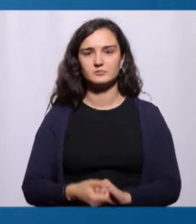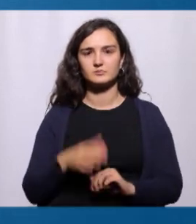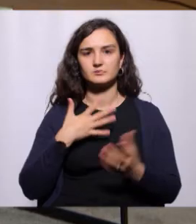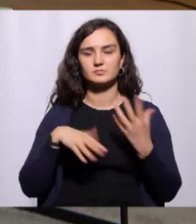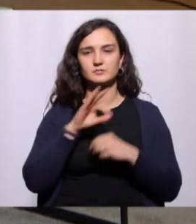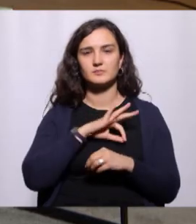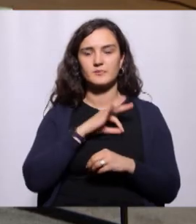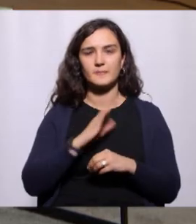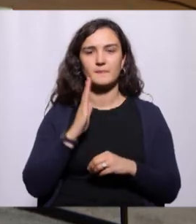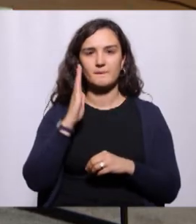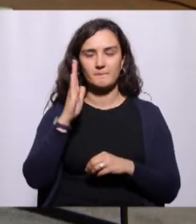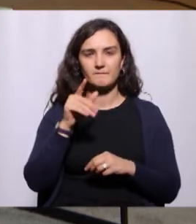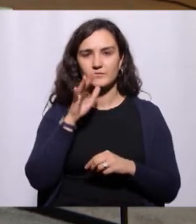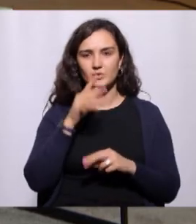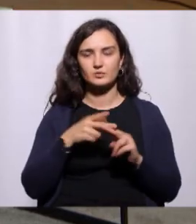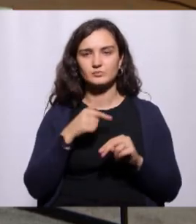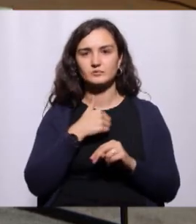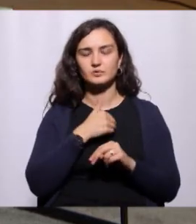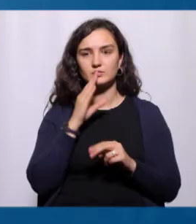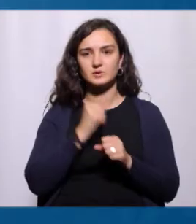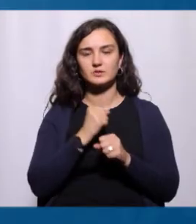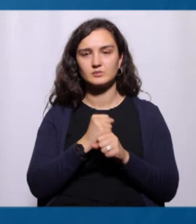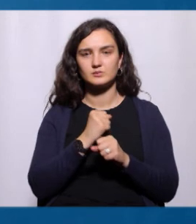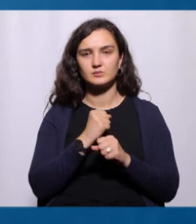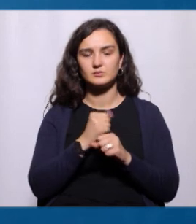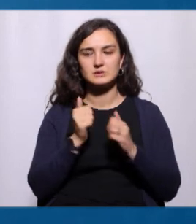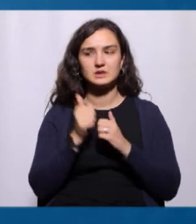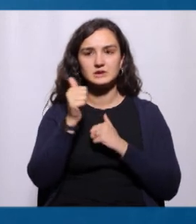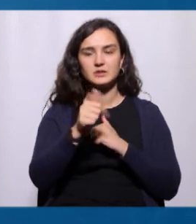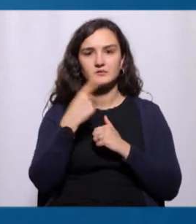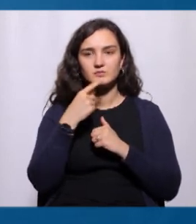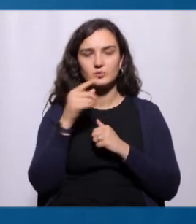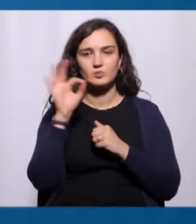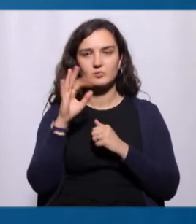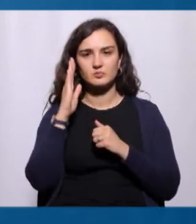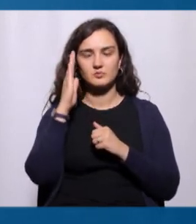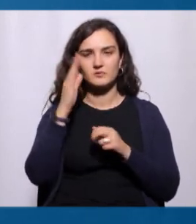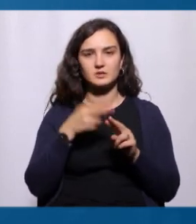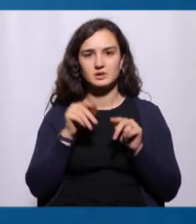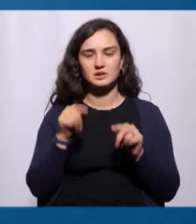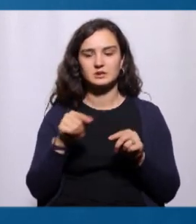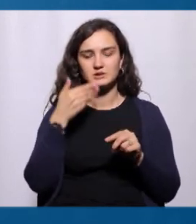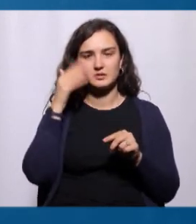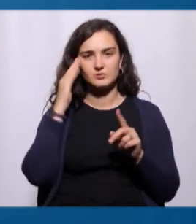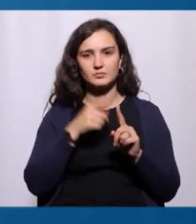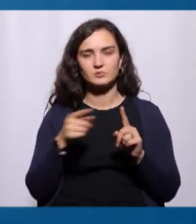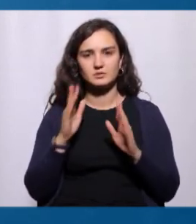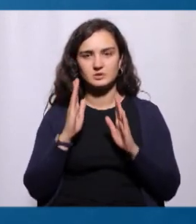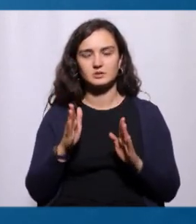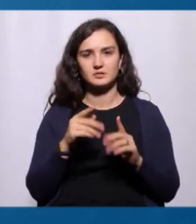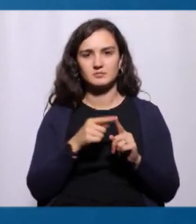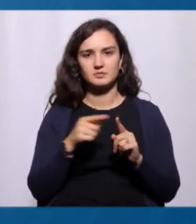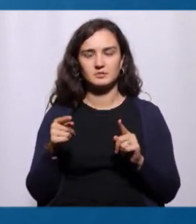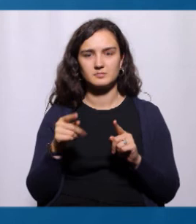We use future simple when we want to make predictions about the future. This summer will be a